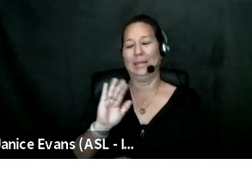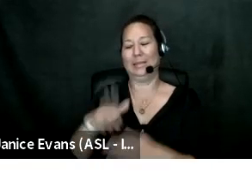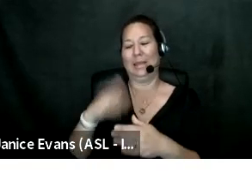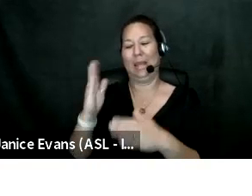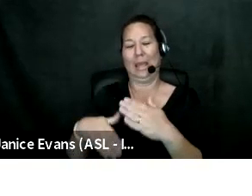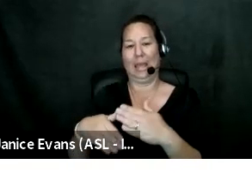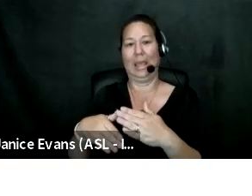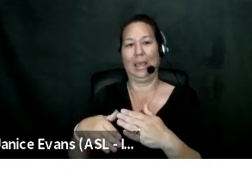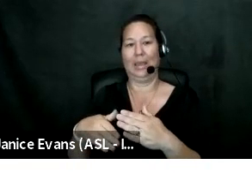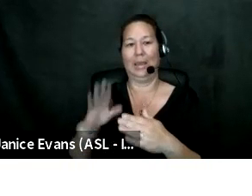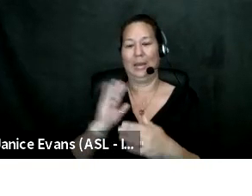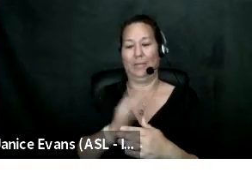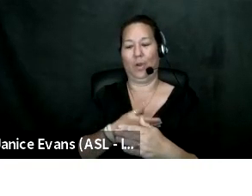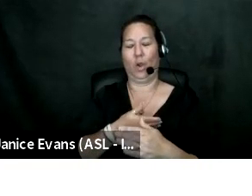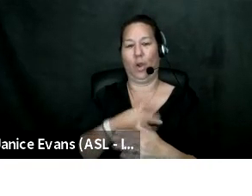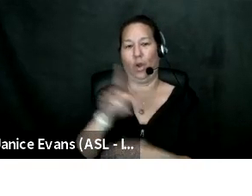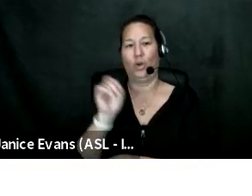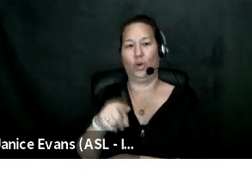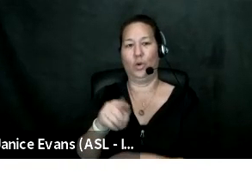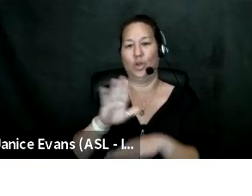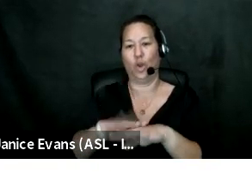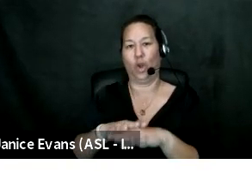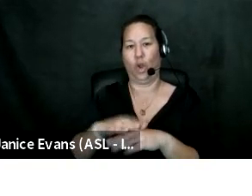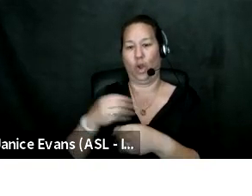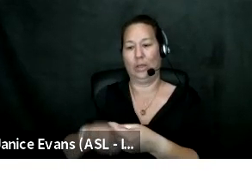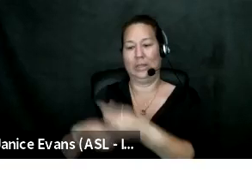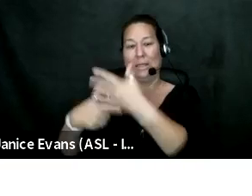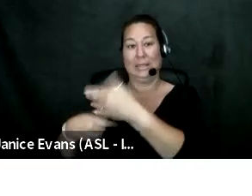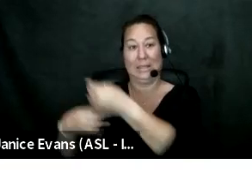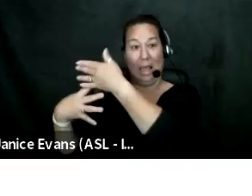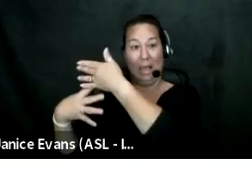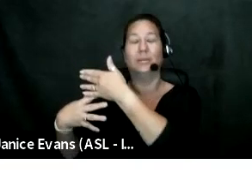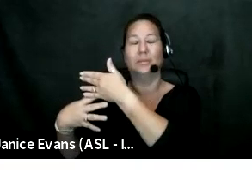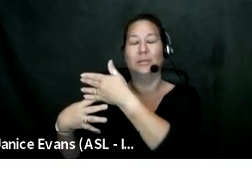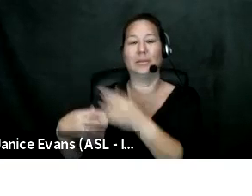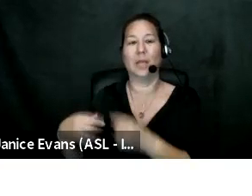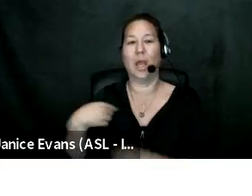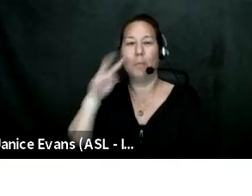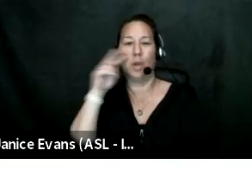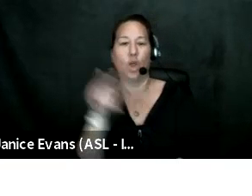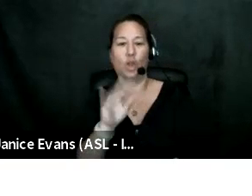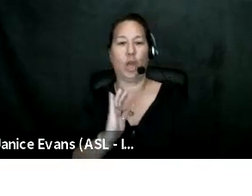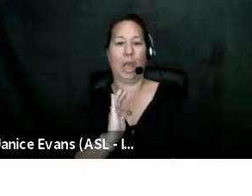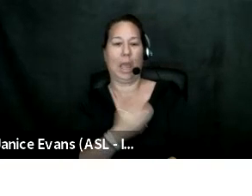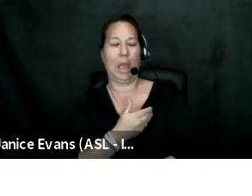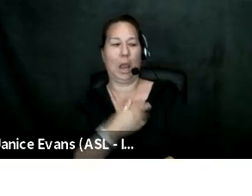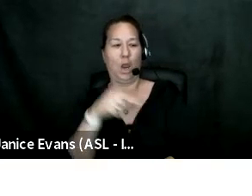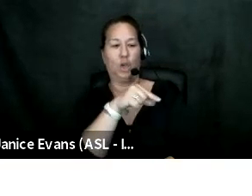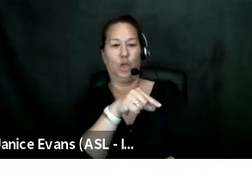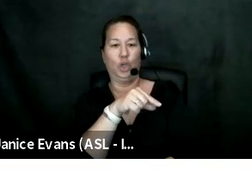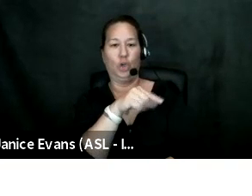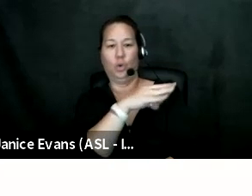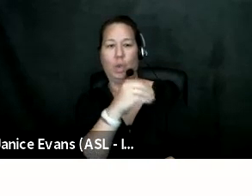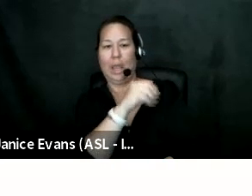the slides. I am actually going to look in our Q&A. Thank you to all of our